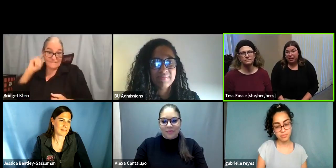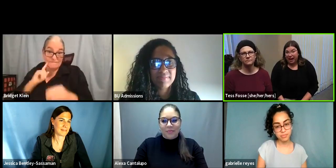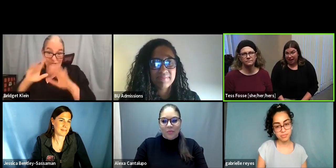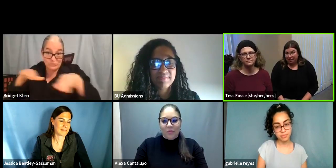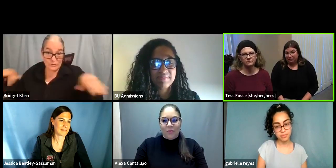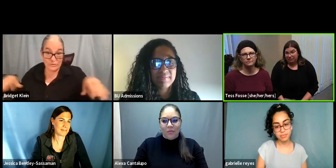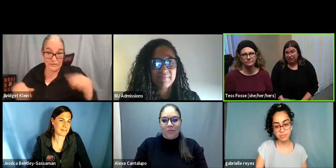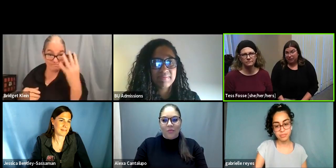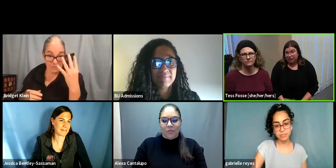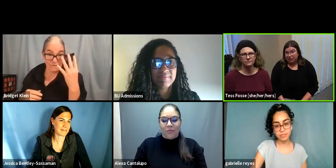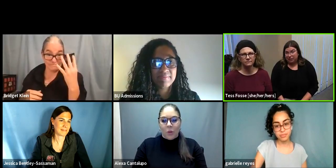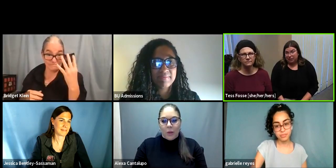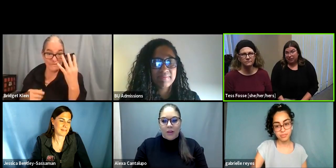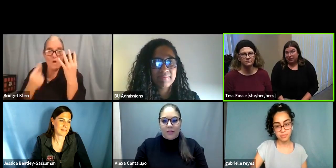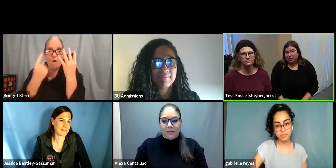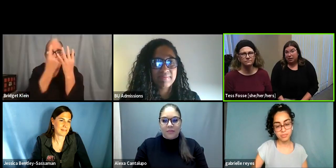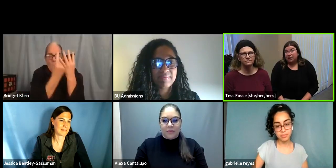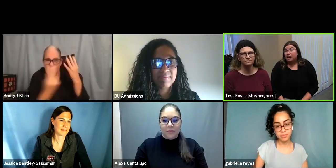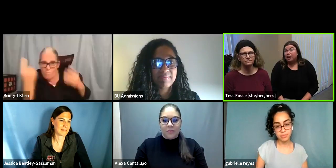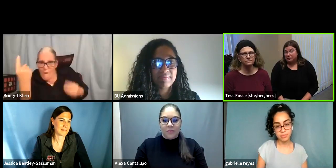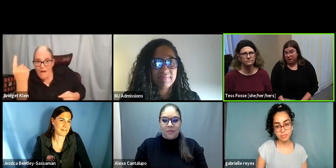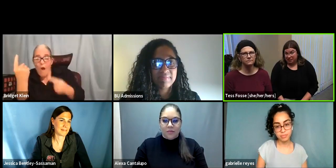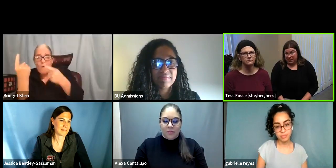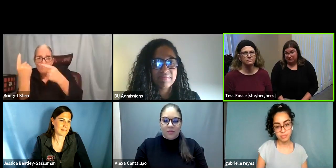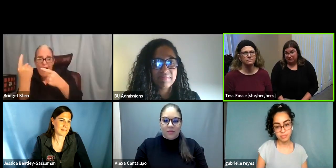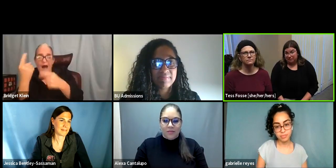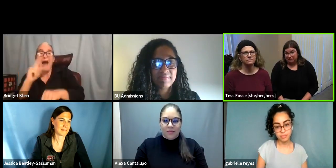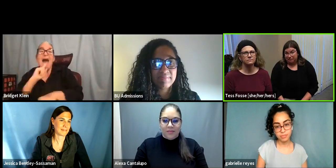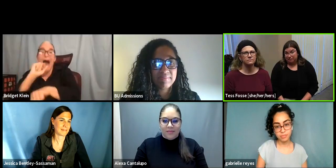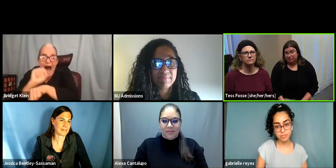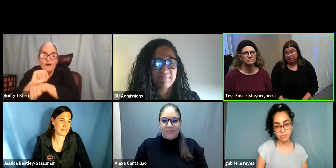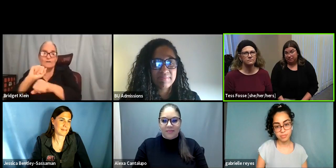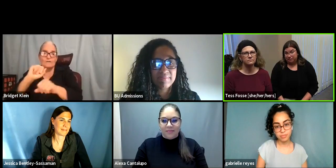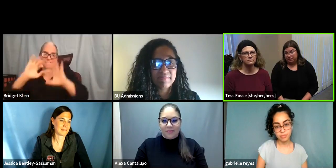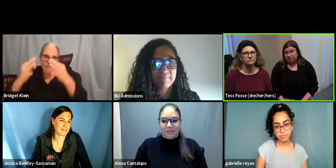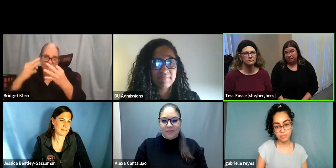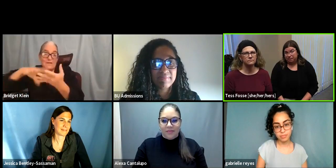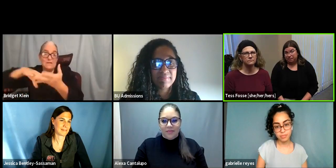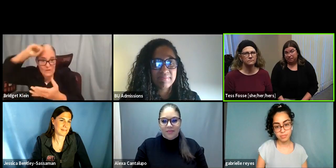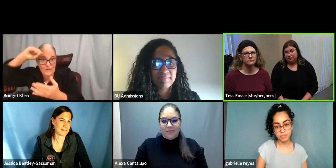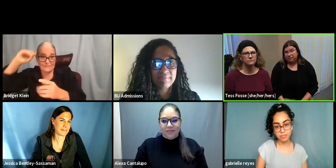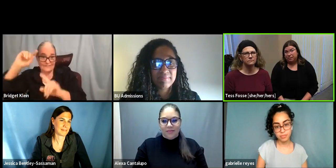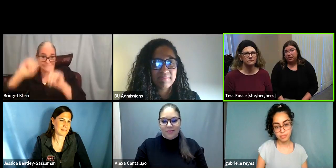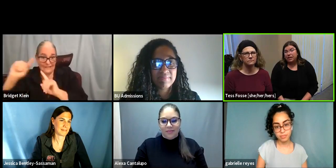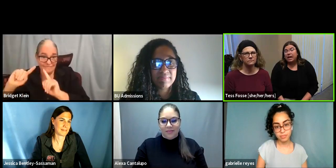If we have a family